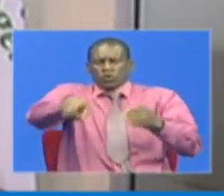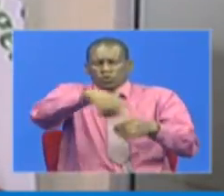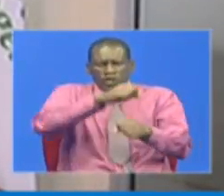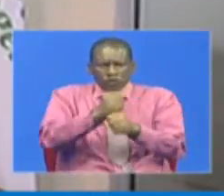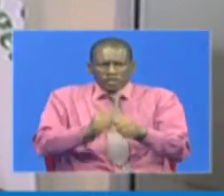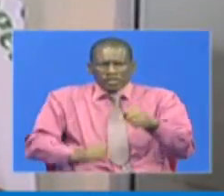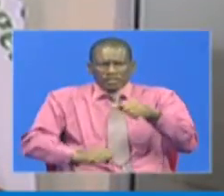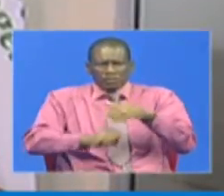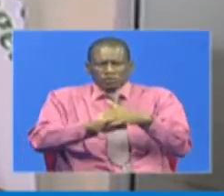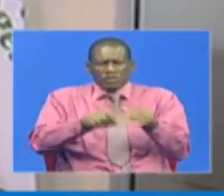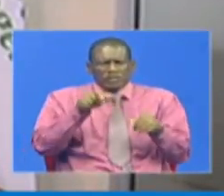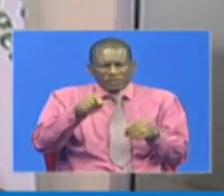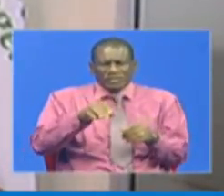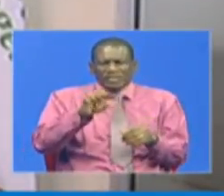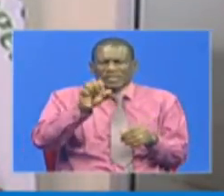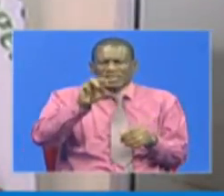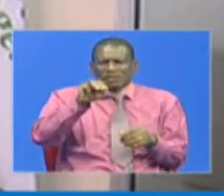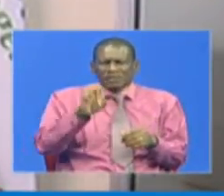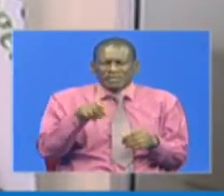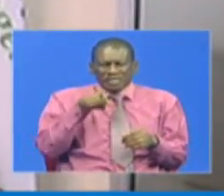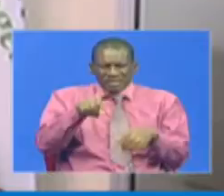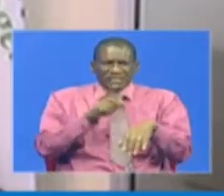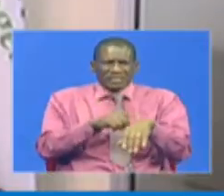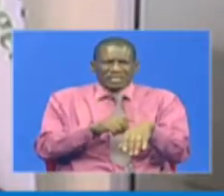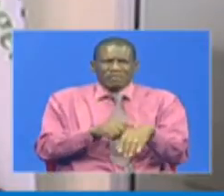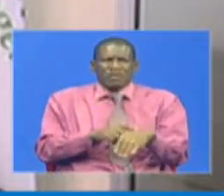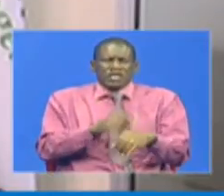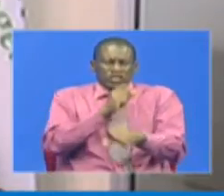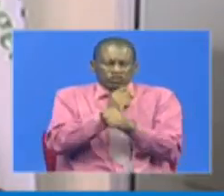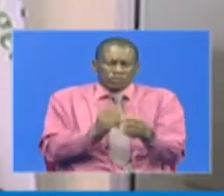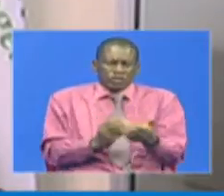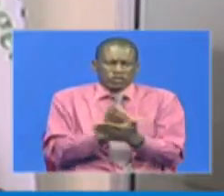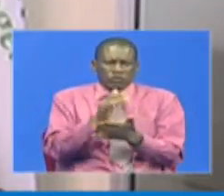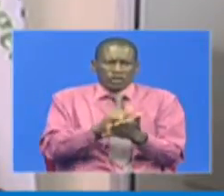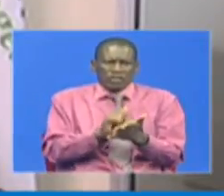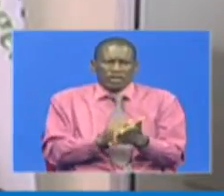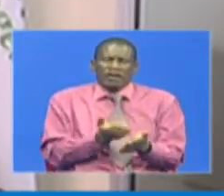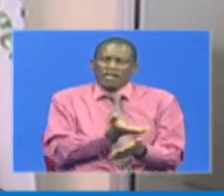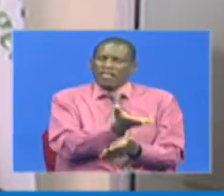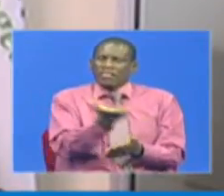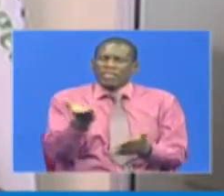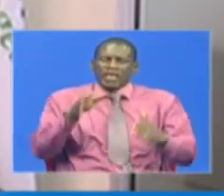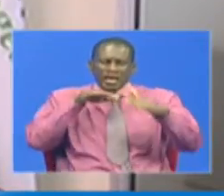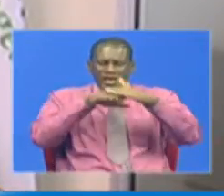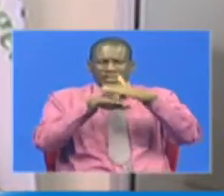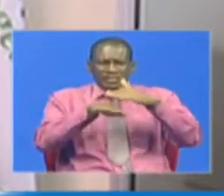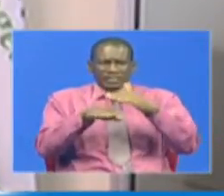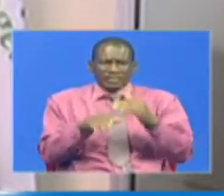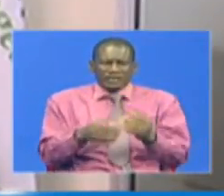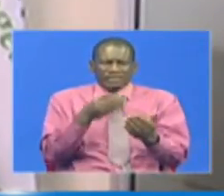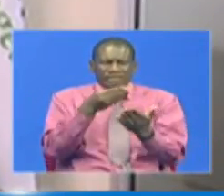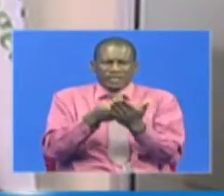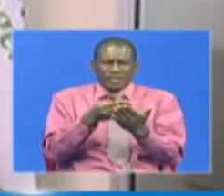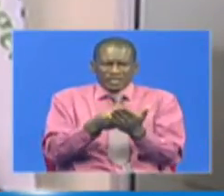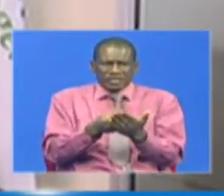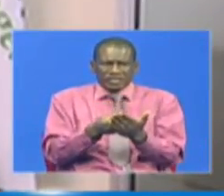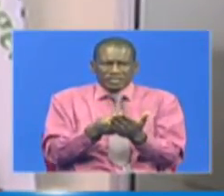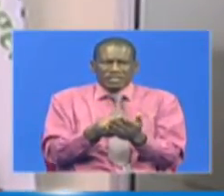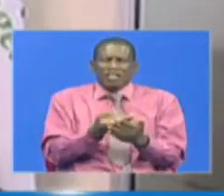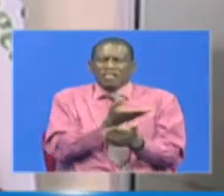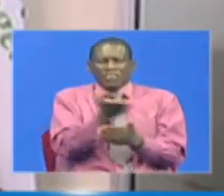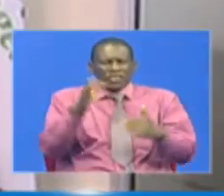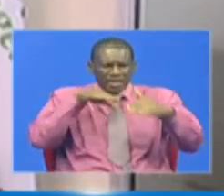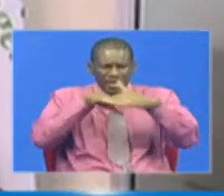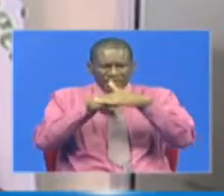supporting these SMEs during this time is to make sure that they access finance, they